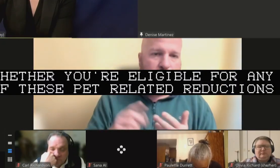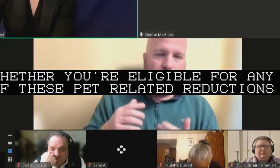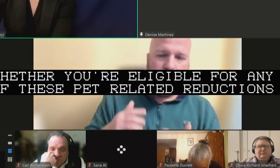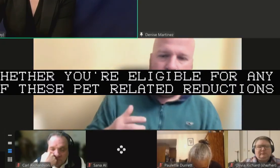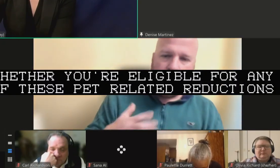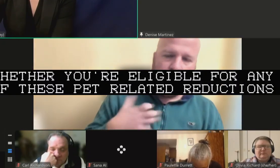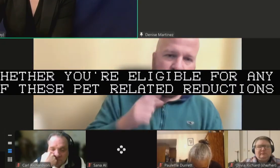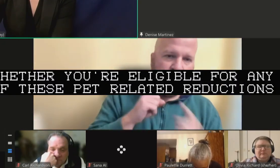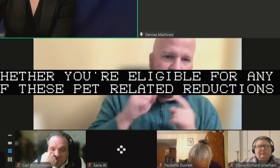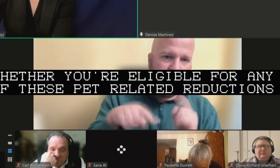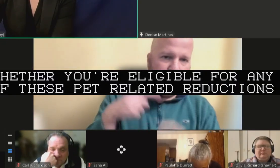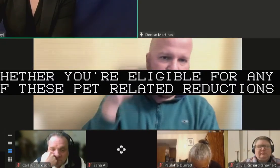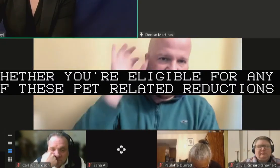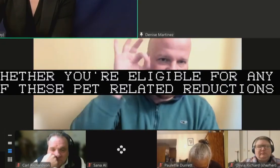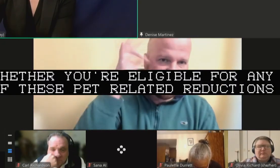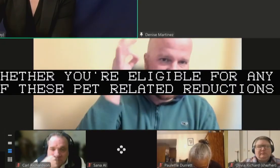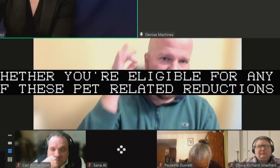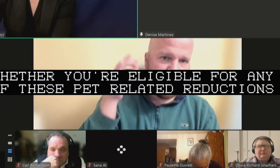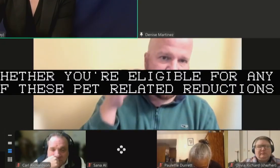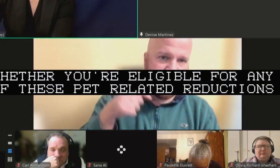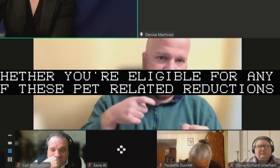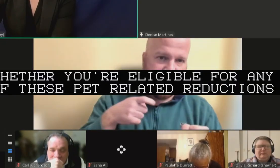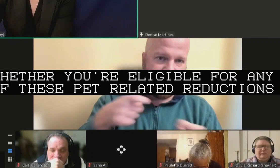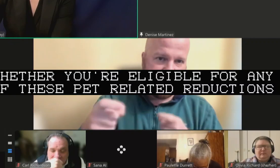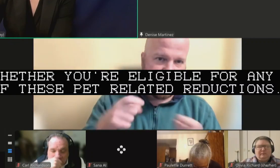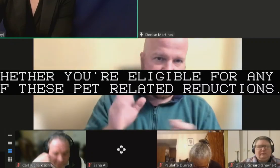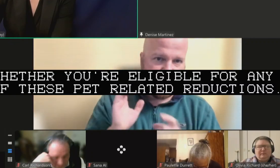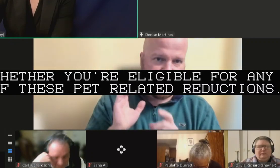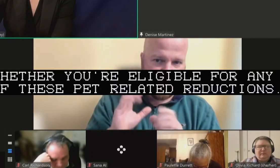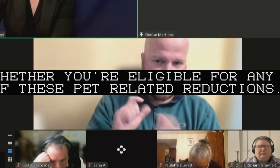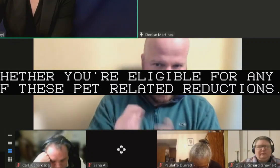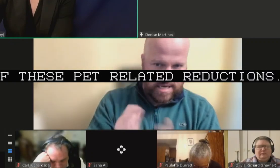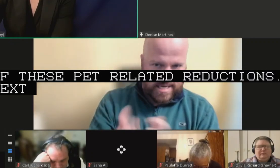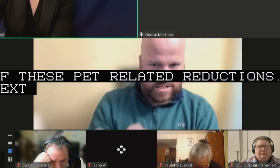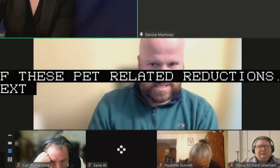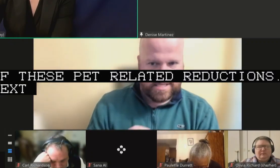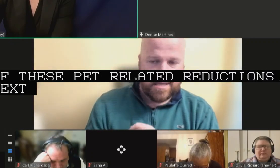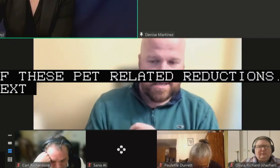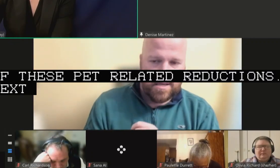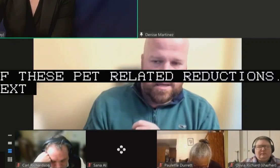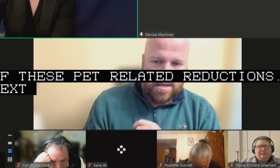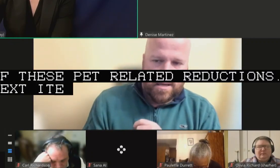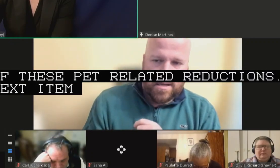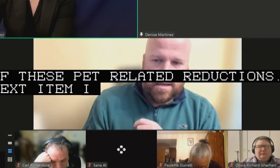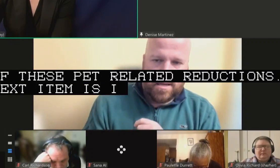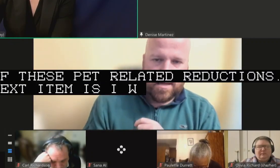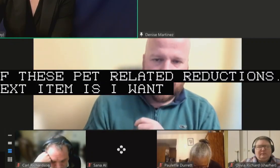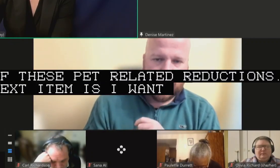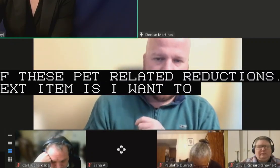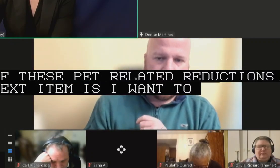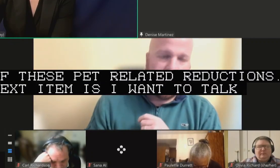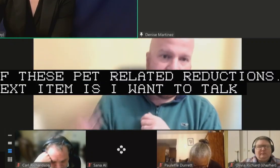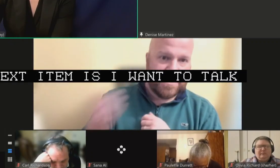right, the next item is I want to talk a bit about what's happening with the federal administrative changes.